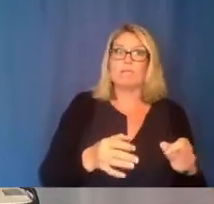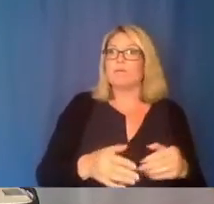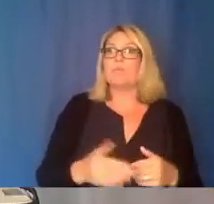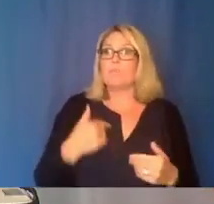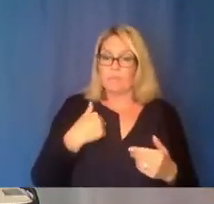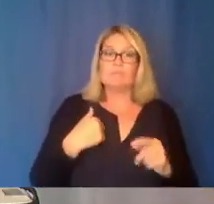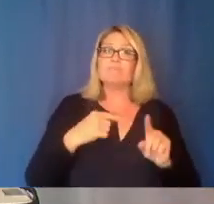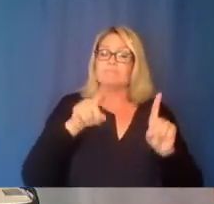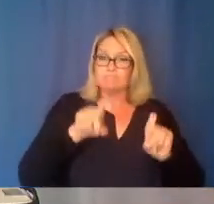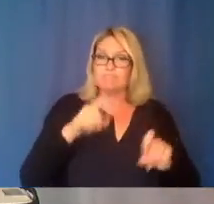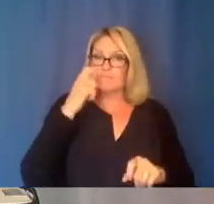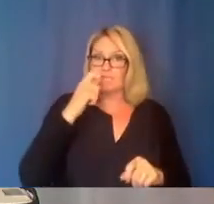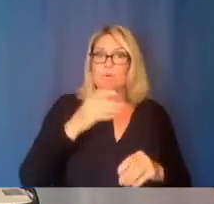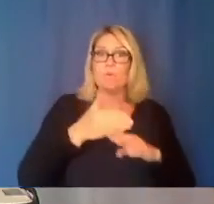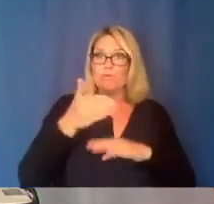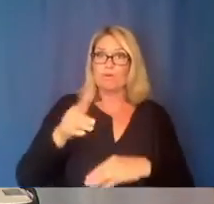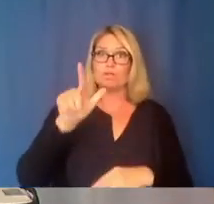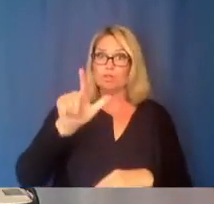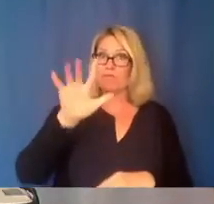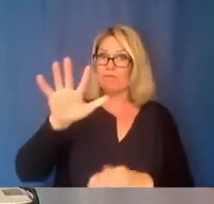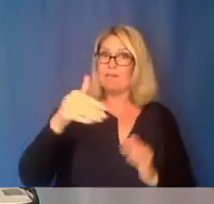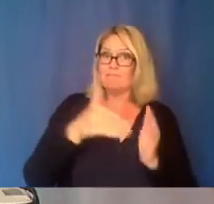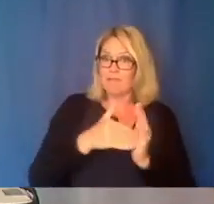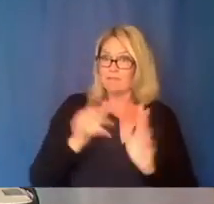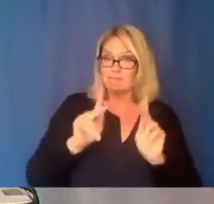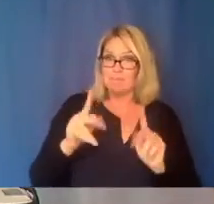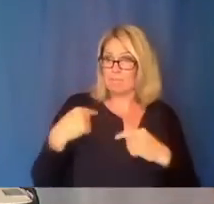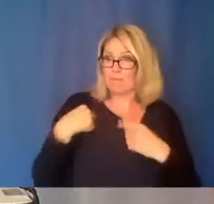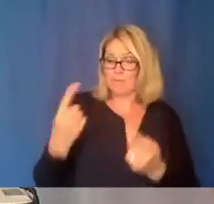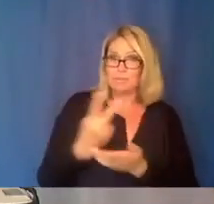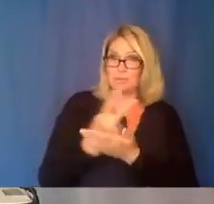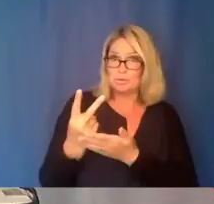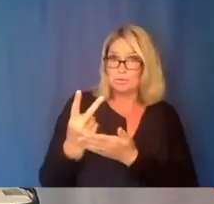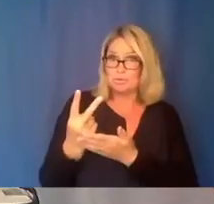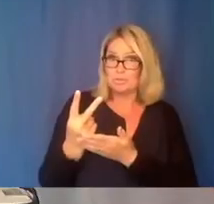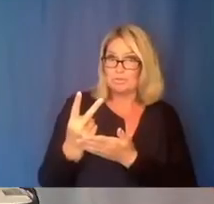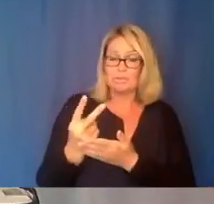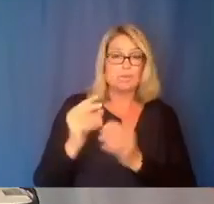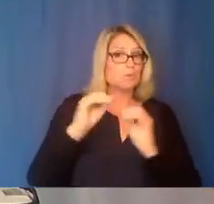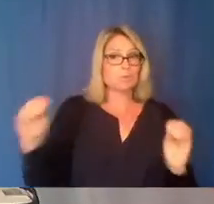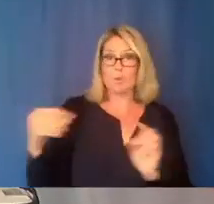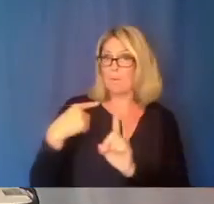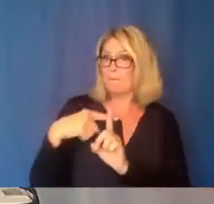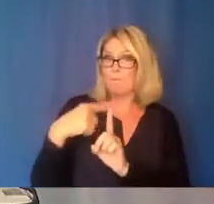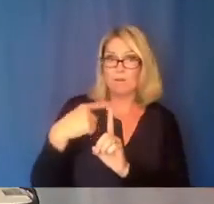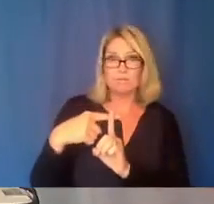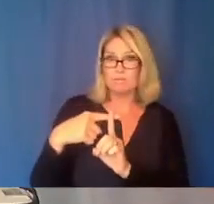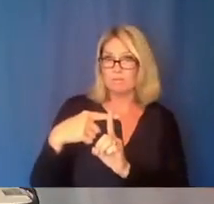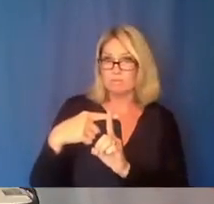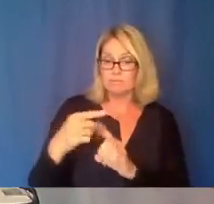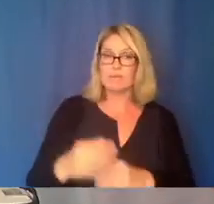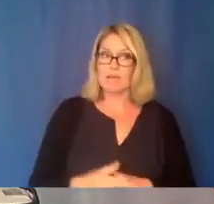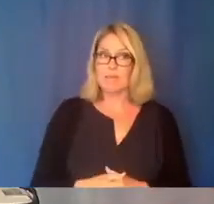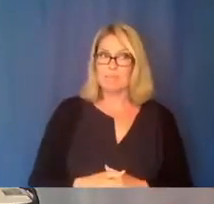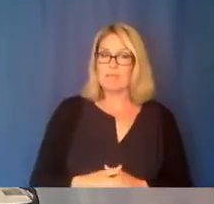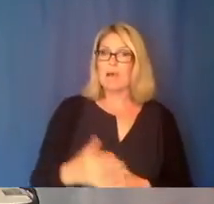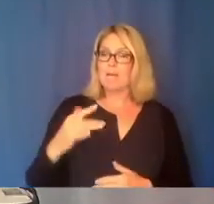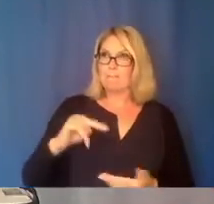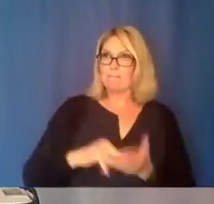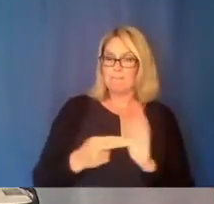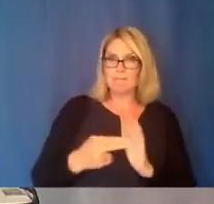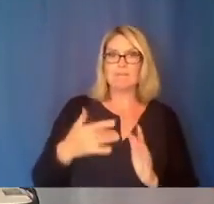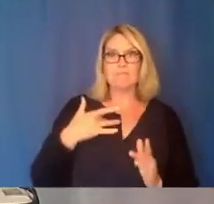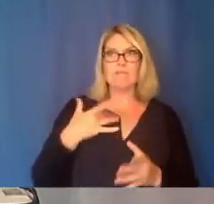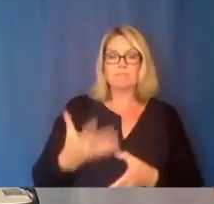tested over 25,000 people with no positives, I think would probably give us the greatest level